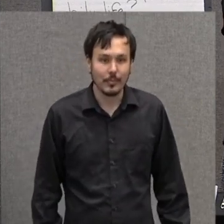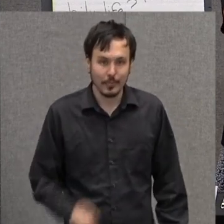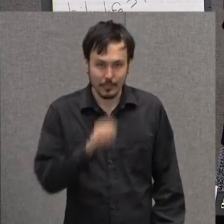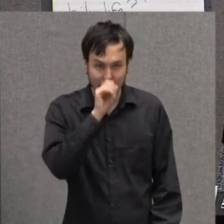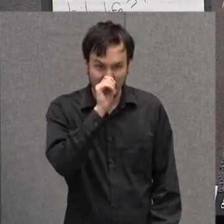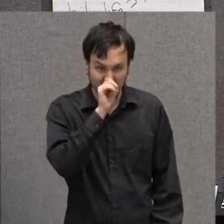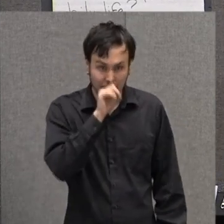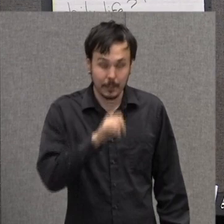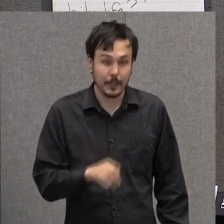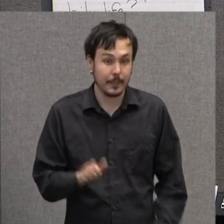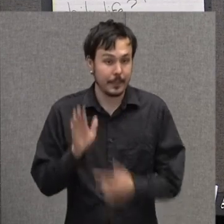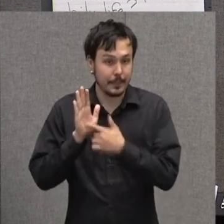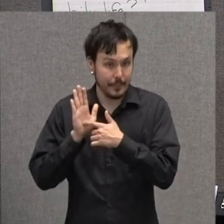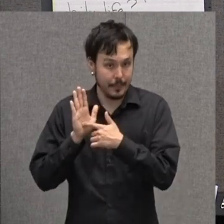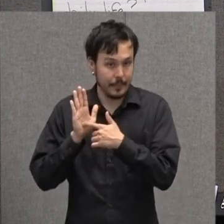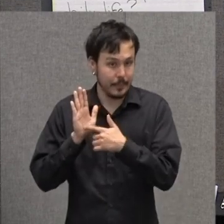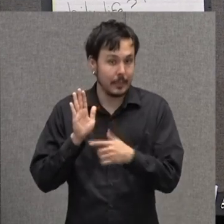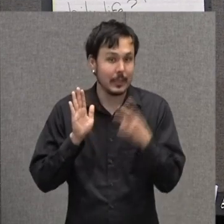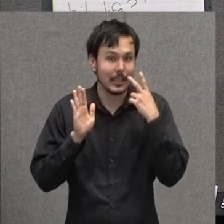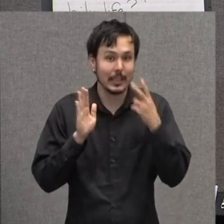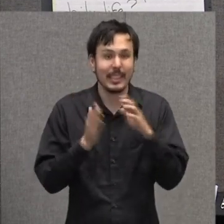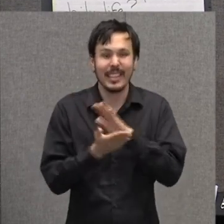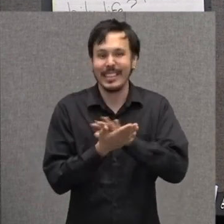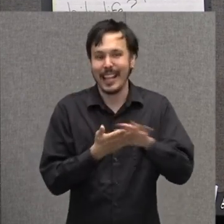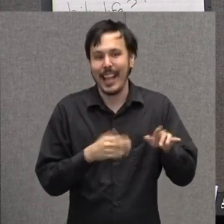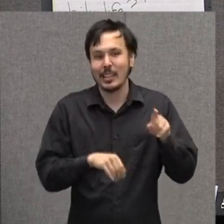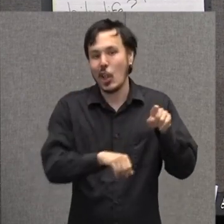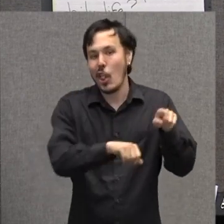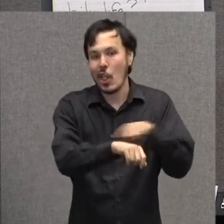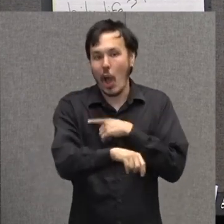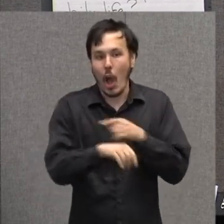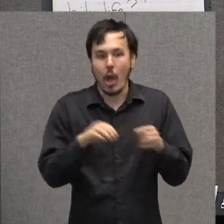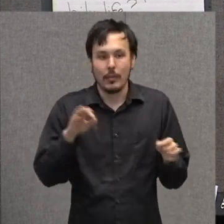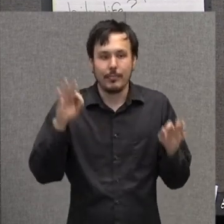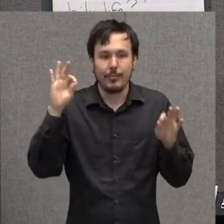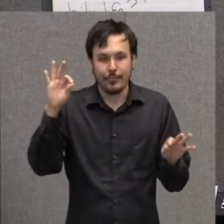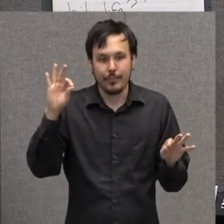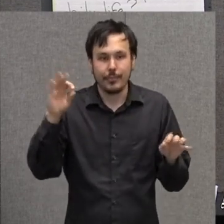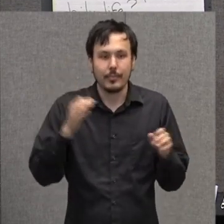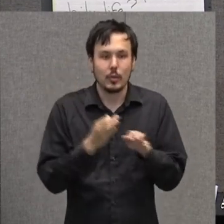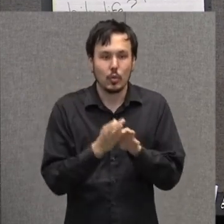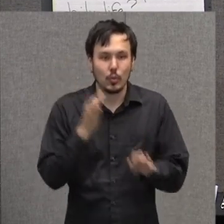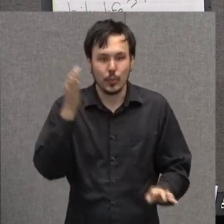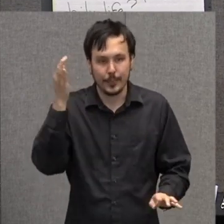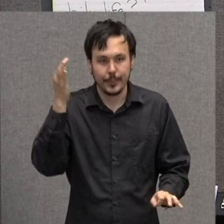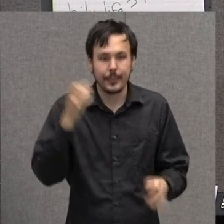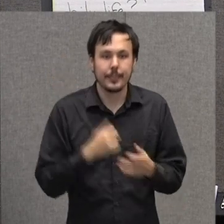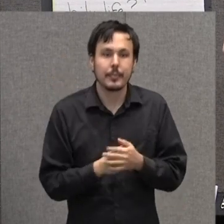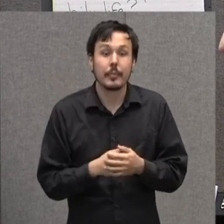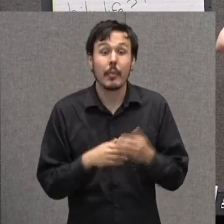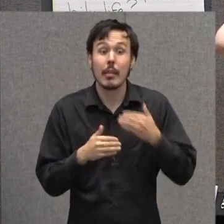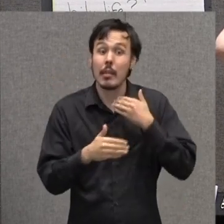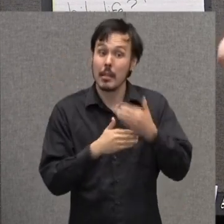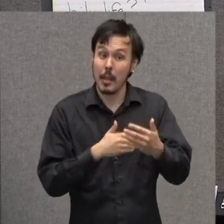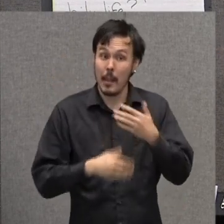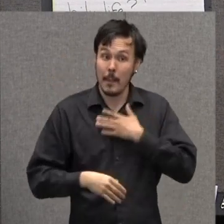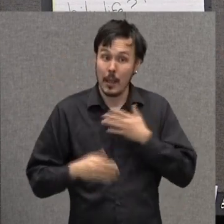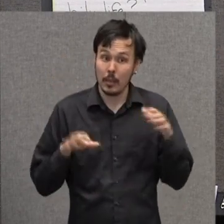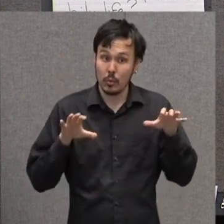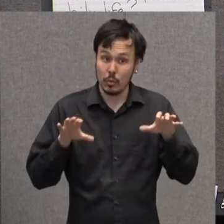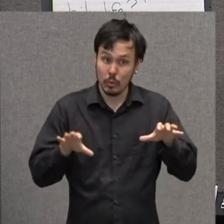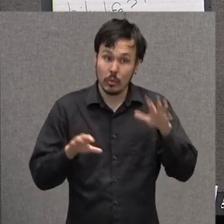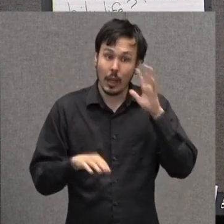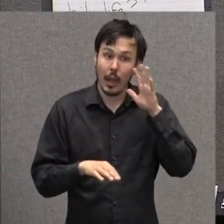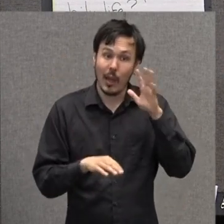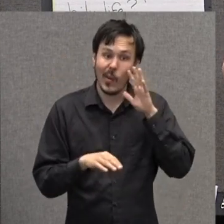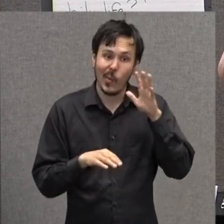Like so. So you have nice, nice long continuous tubes. So the next thing I'm going to do is I want to work